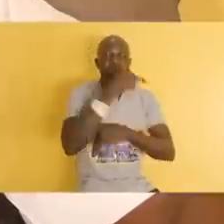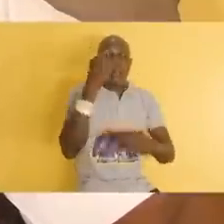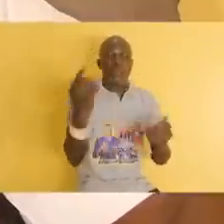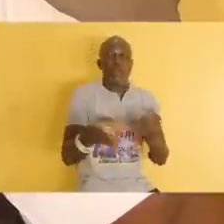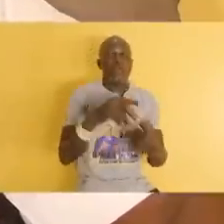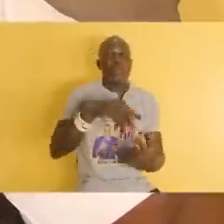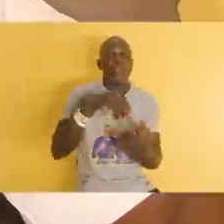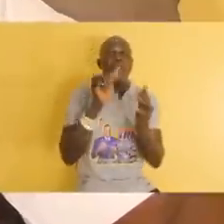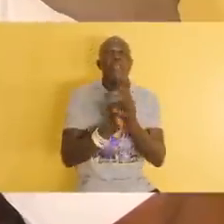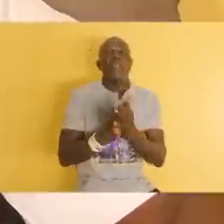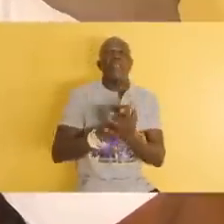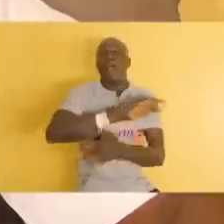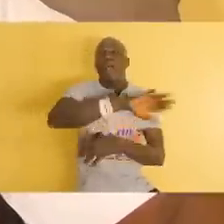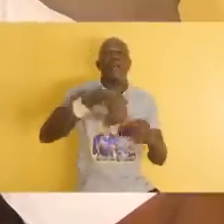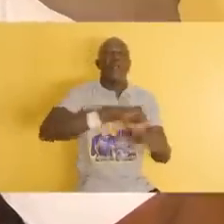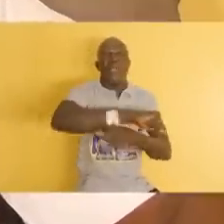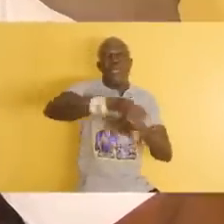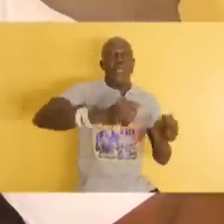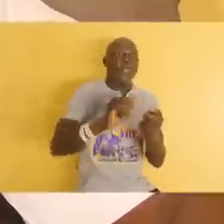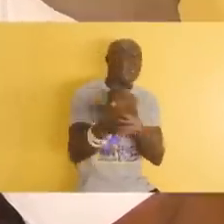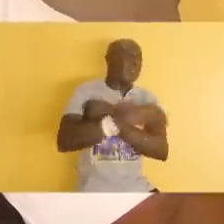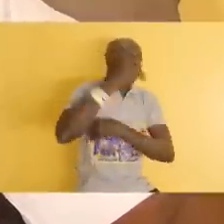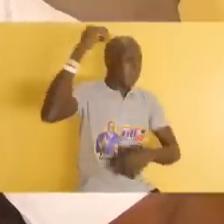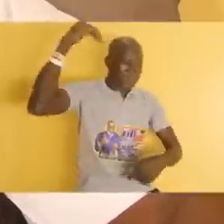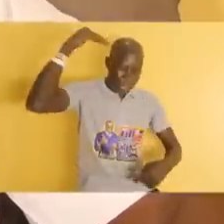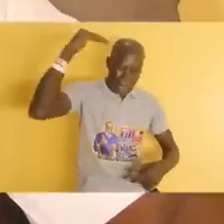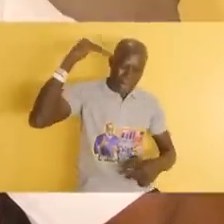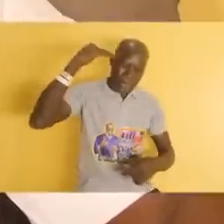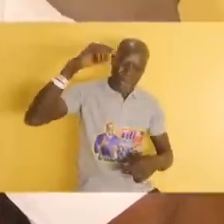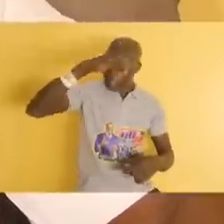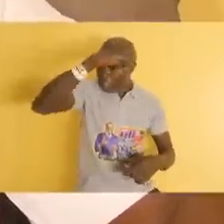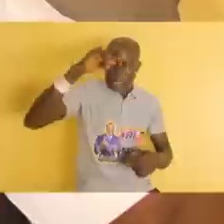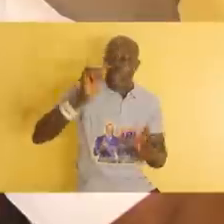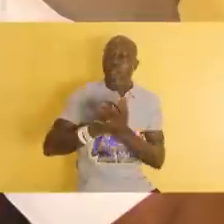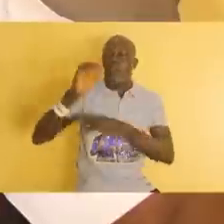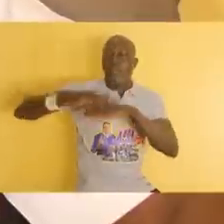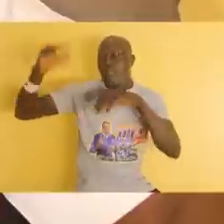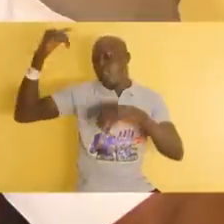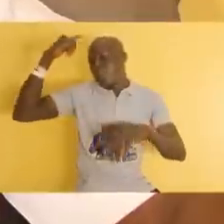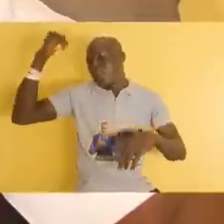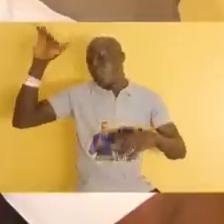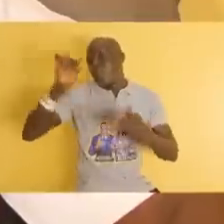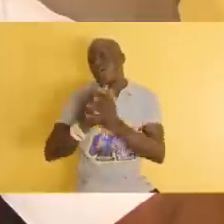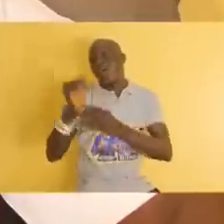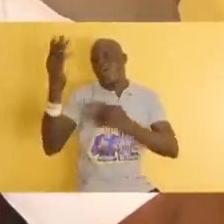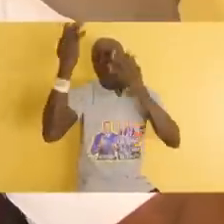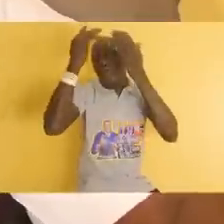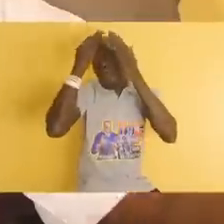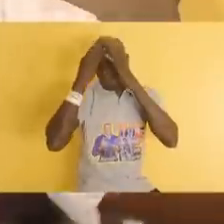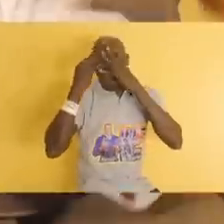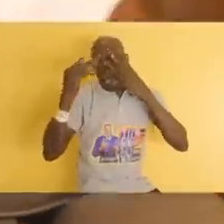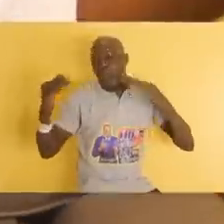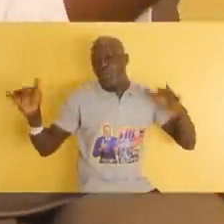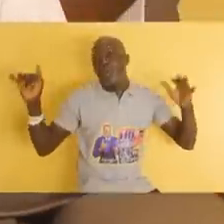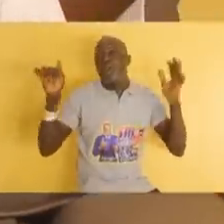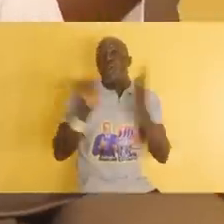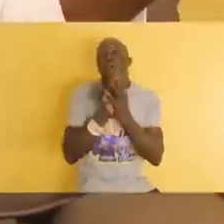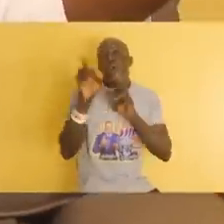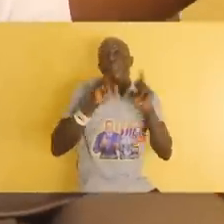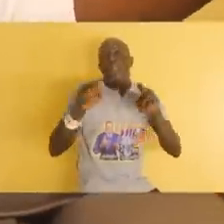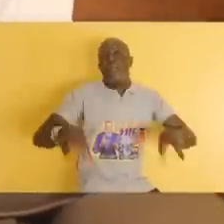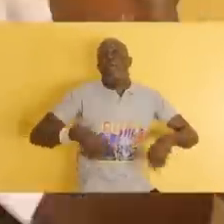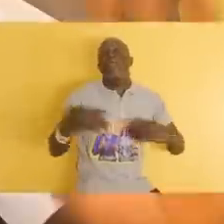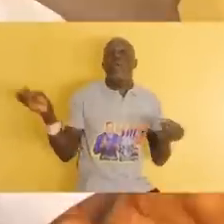end exactly. You wrote that. That's me no that the day I was anointed on my you head. You do a la. In my dream. To the son of you are here. Now we're close to the river. You pay